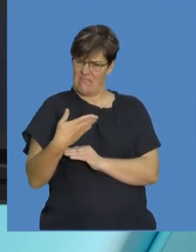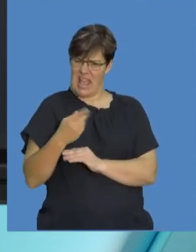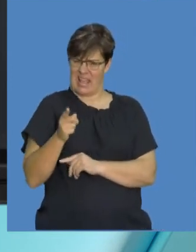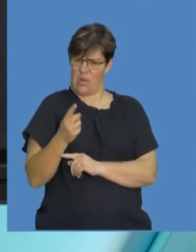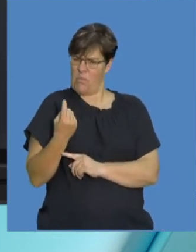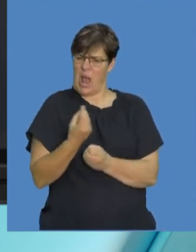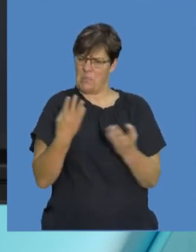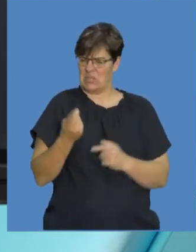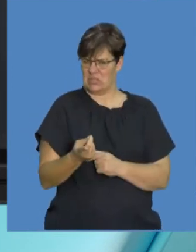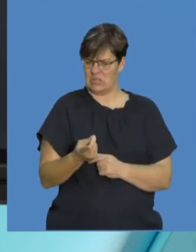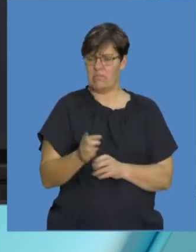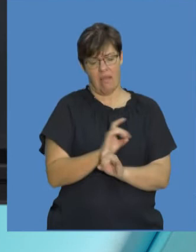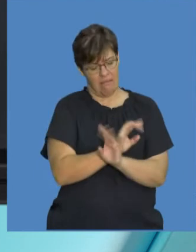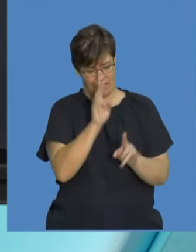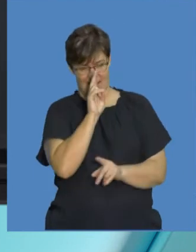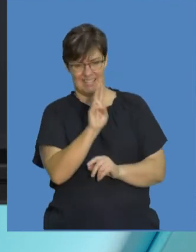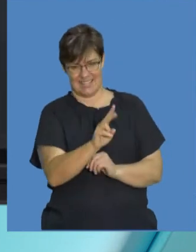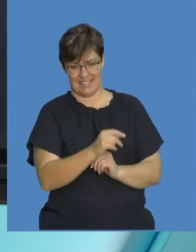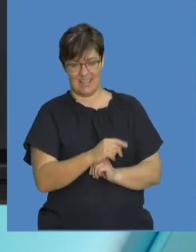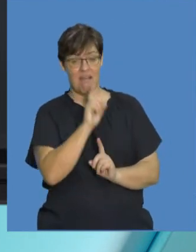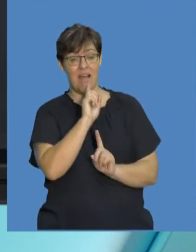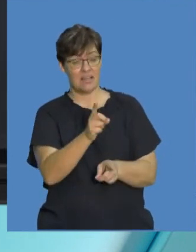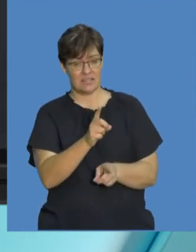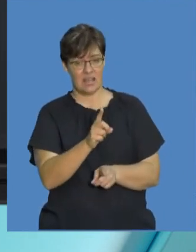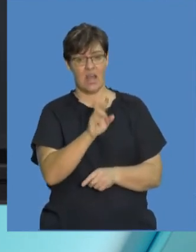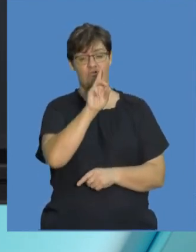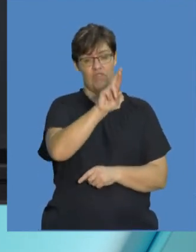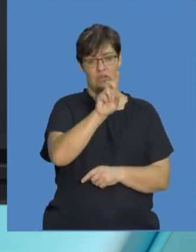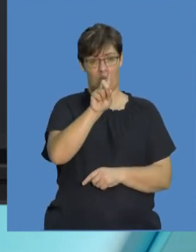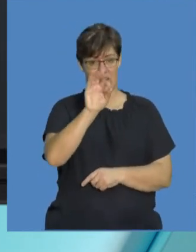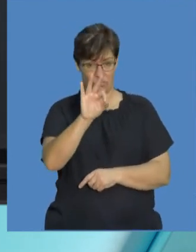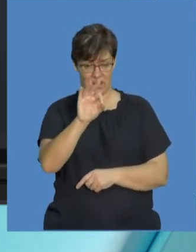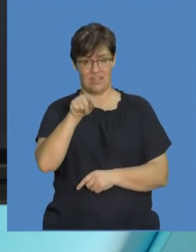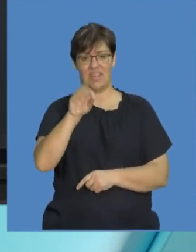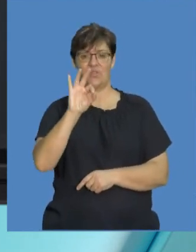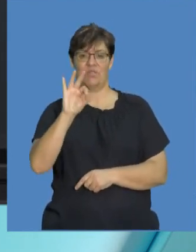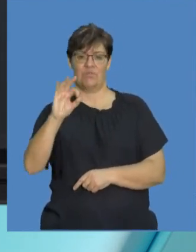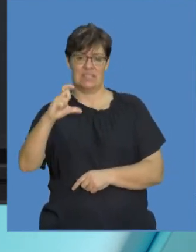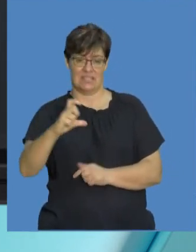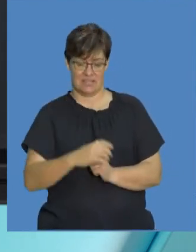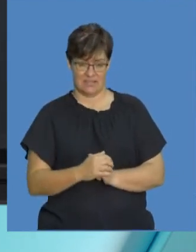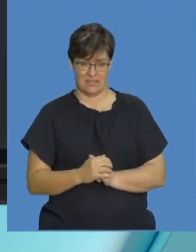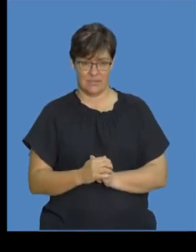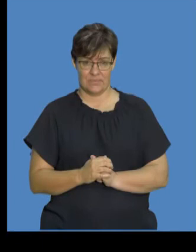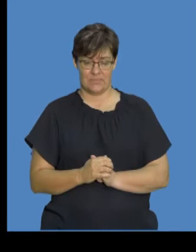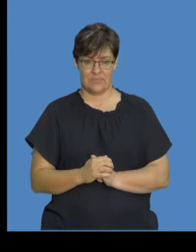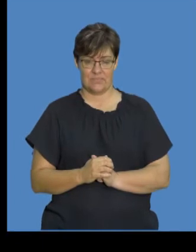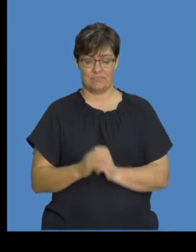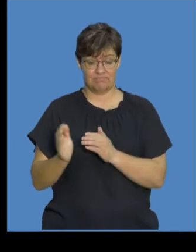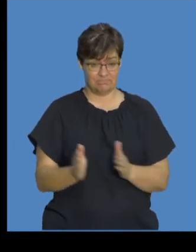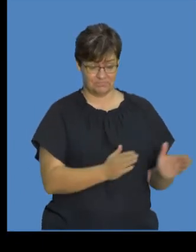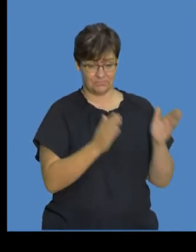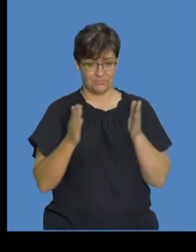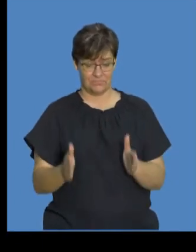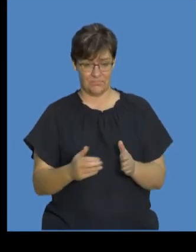one unit, into one flag, you can clearly see your answer is 13 Rand and 33 cents. Okay,